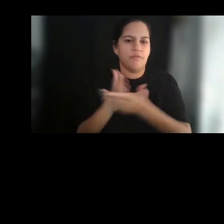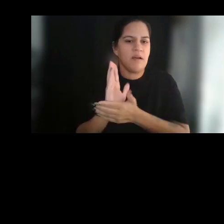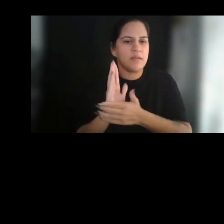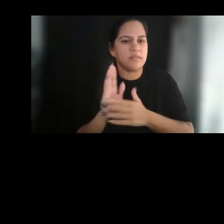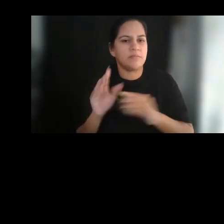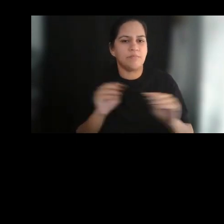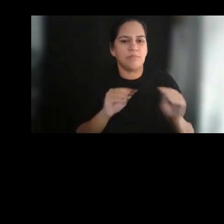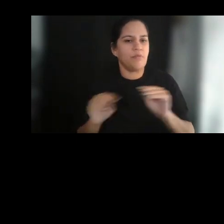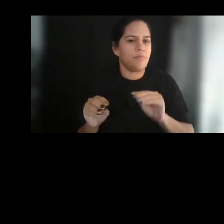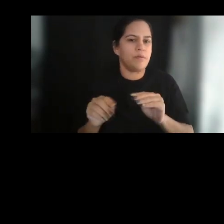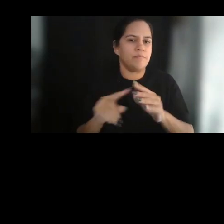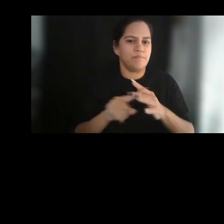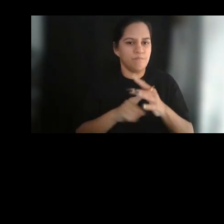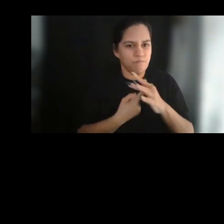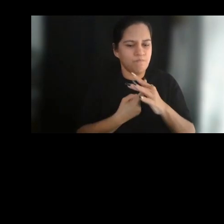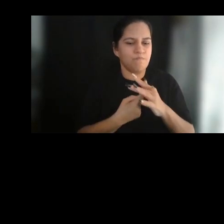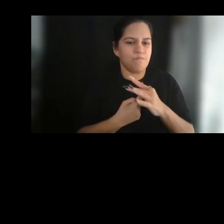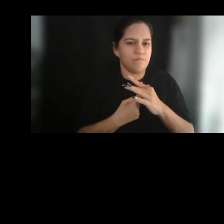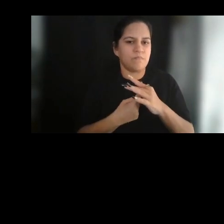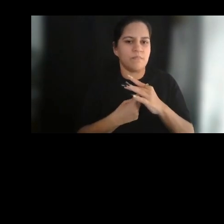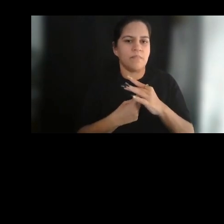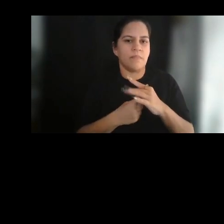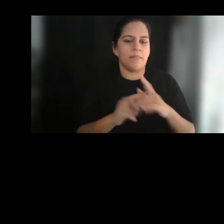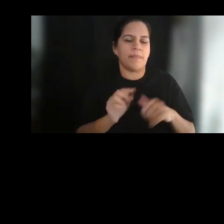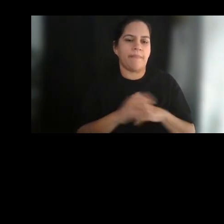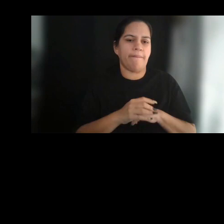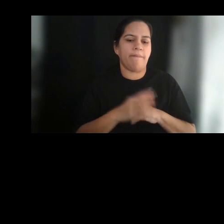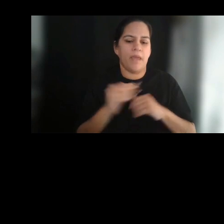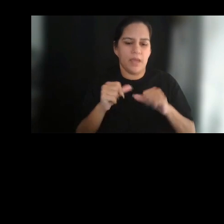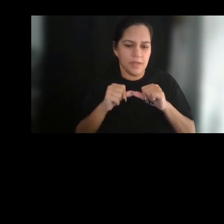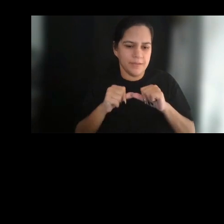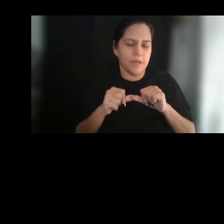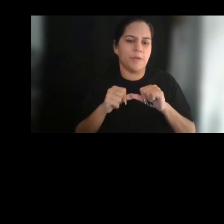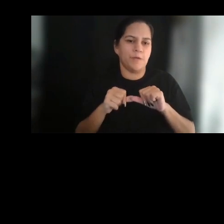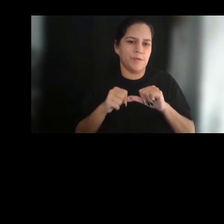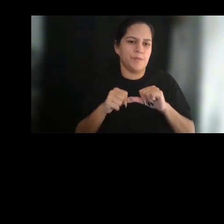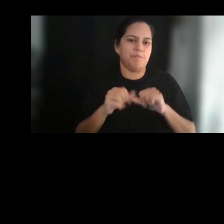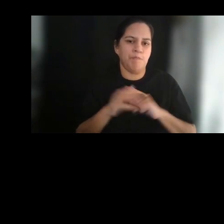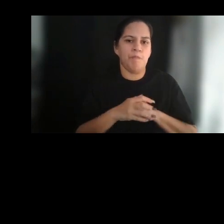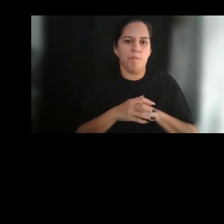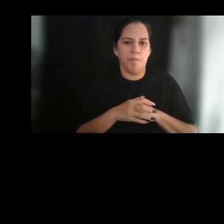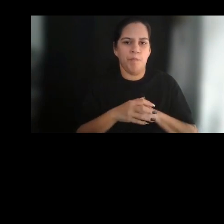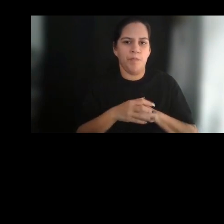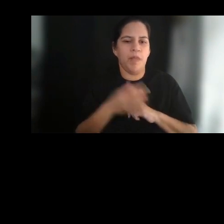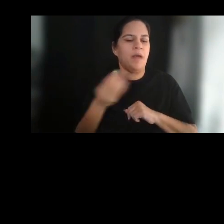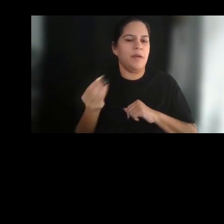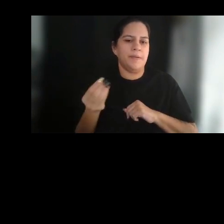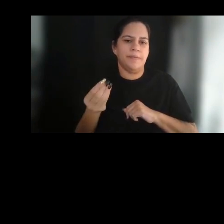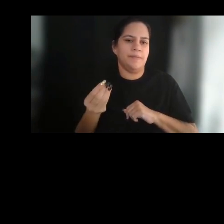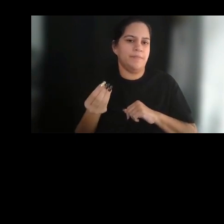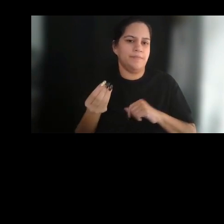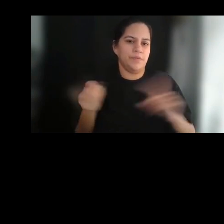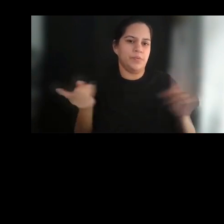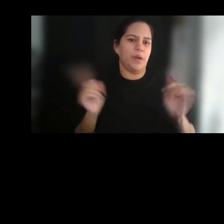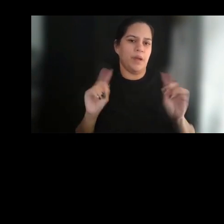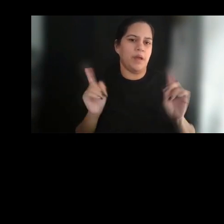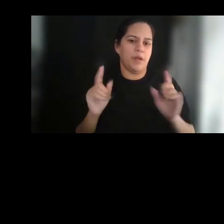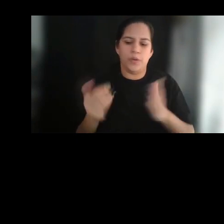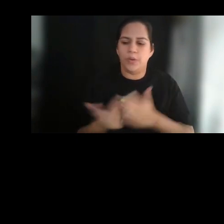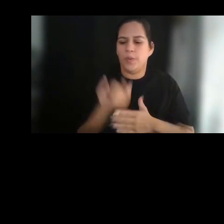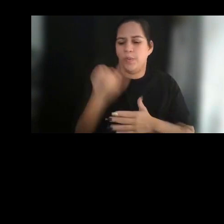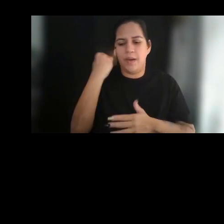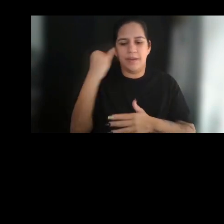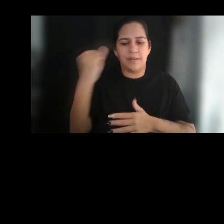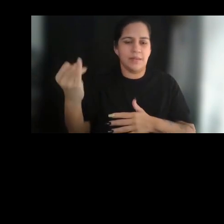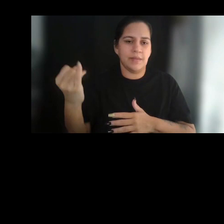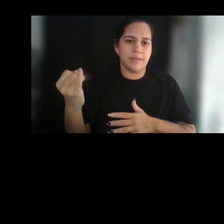began and continues. And it is where new ideas